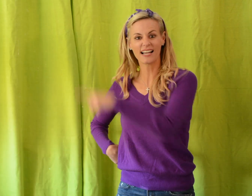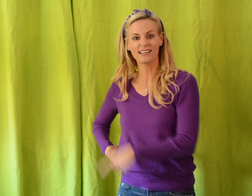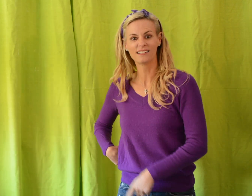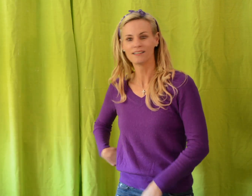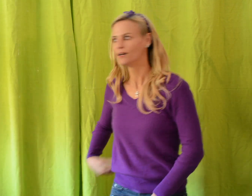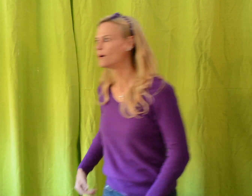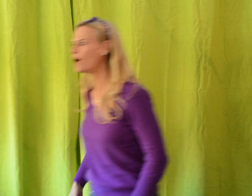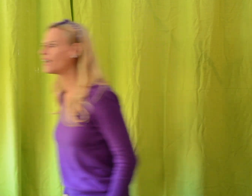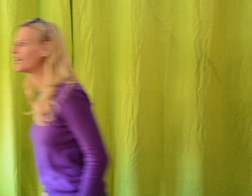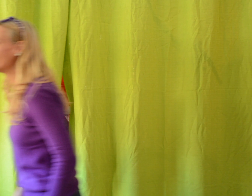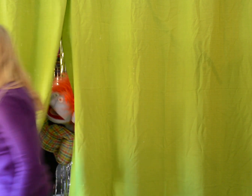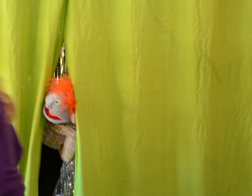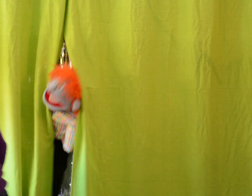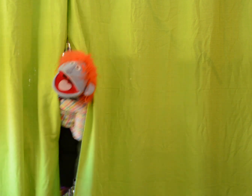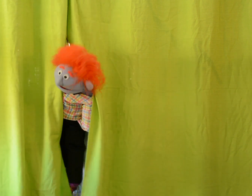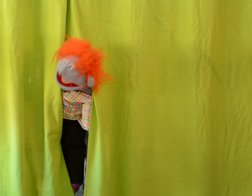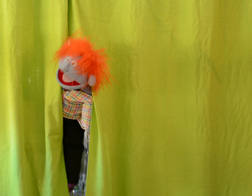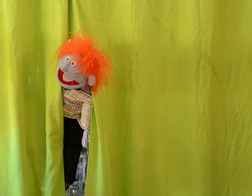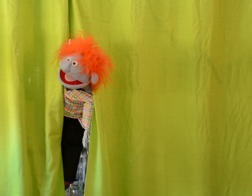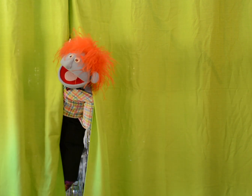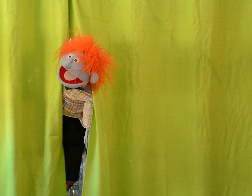That side? Paulie?